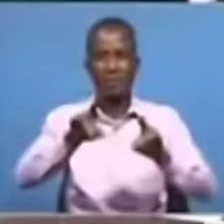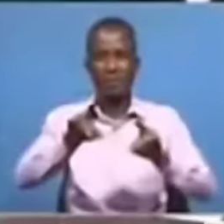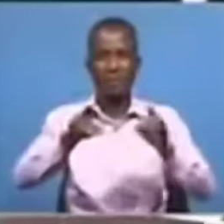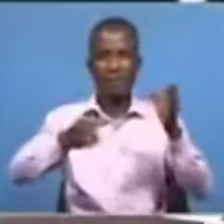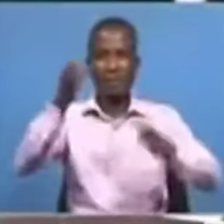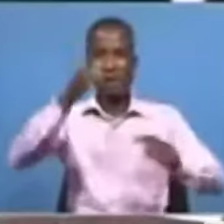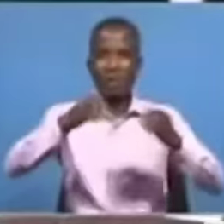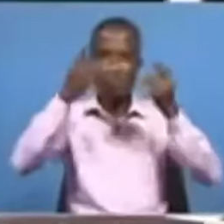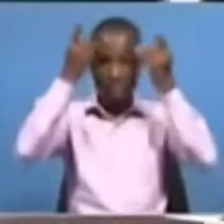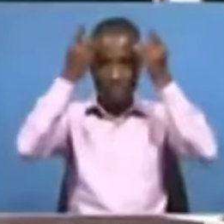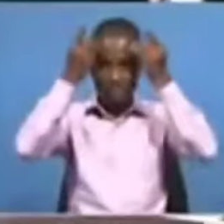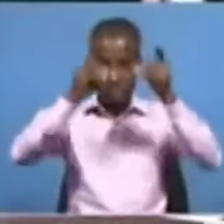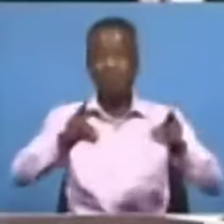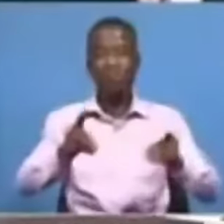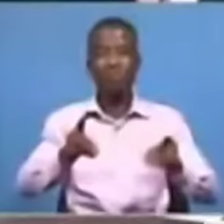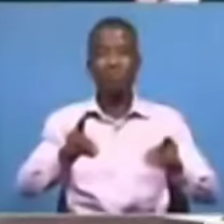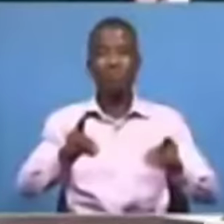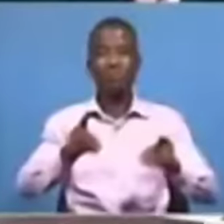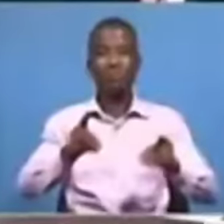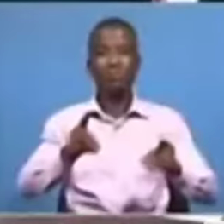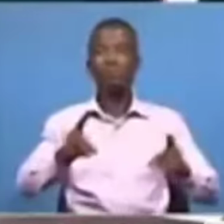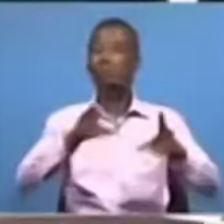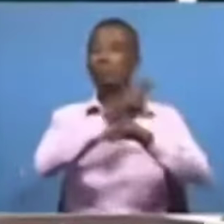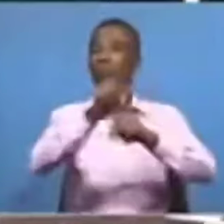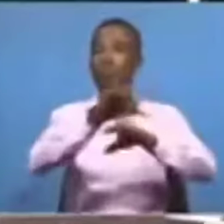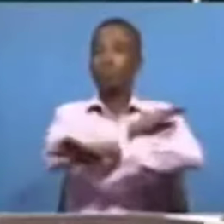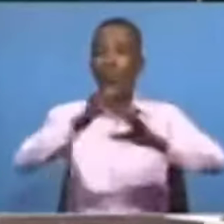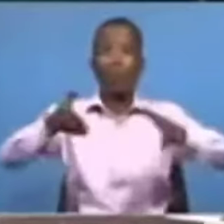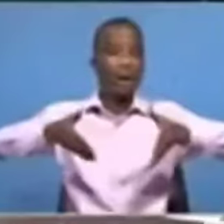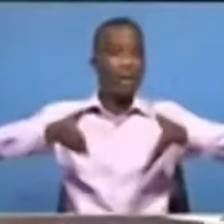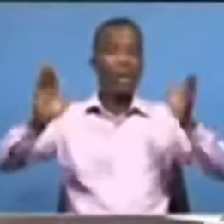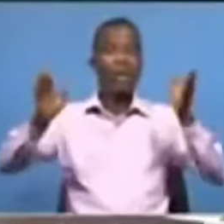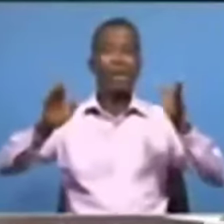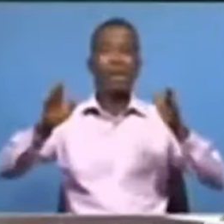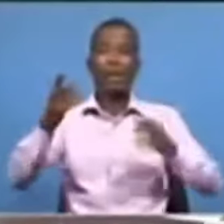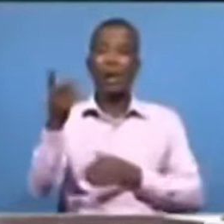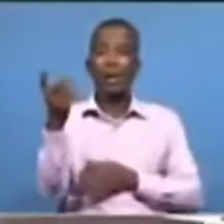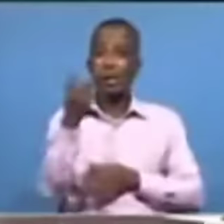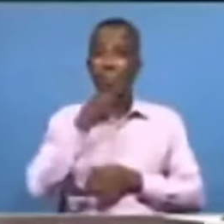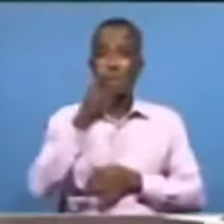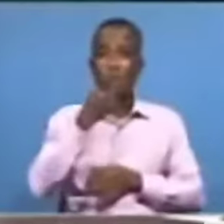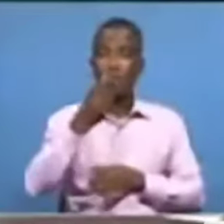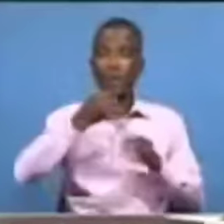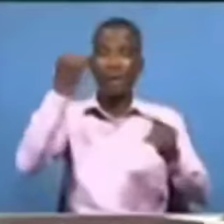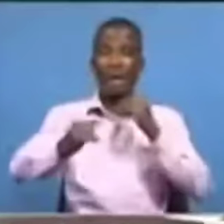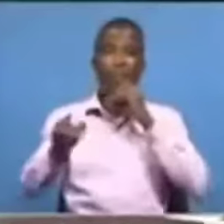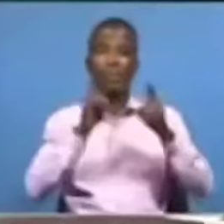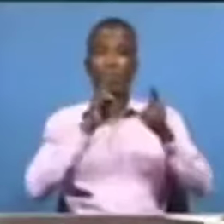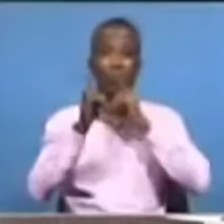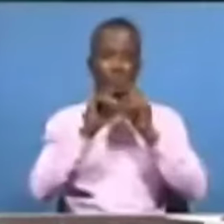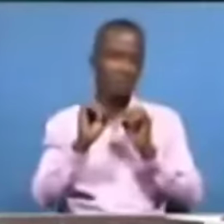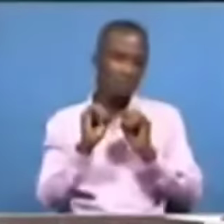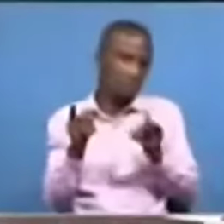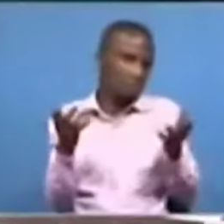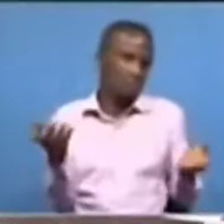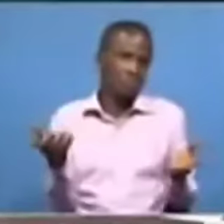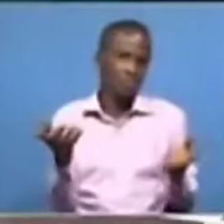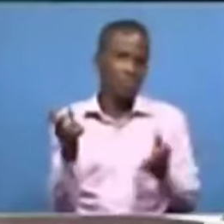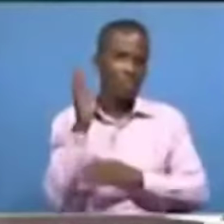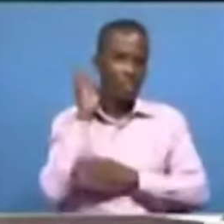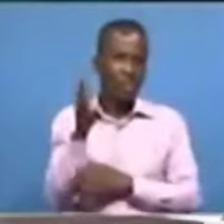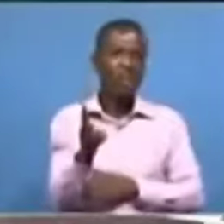this wisdom, decides that they are not going to allow counsel to make any oral submissions, we will respect that, and we